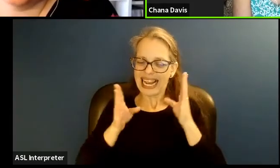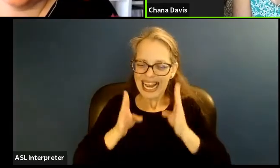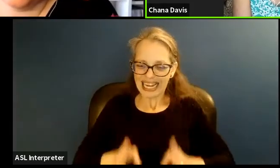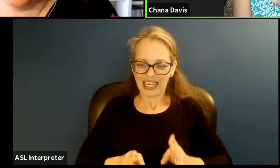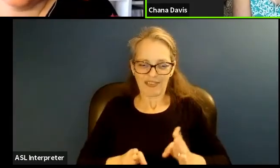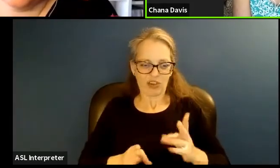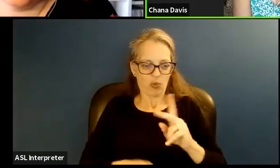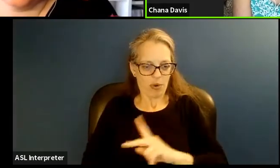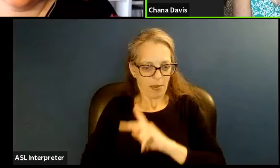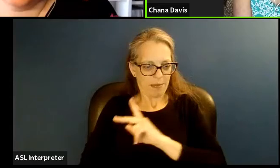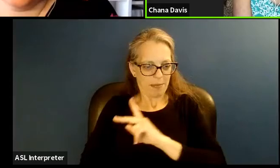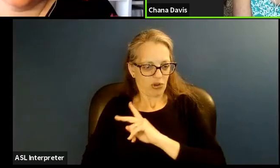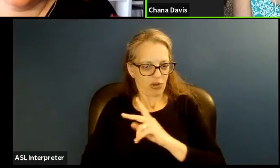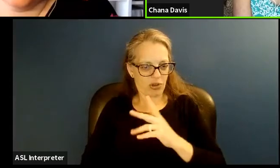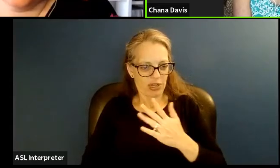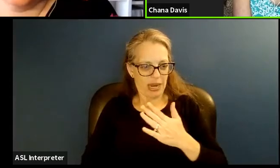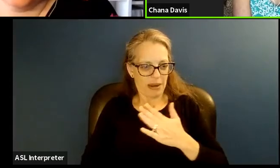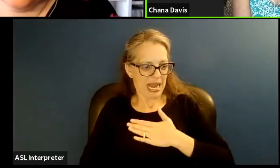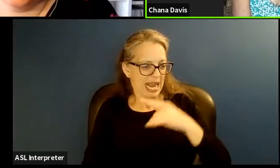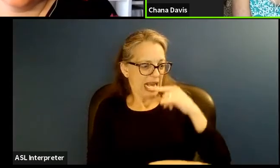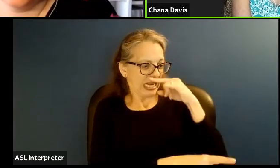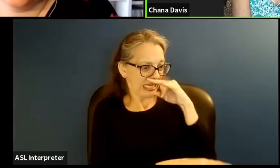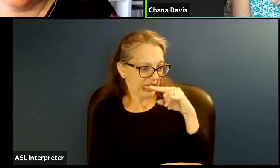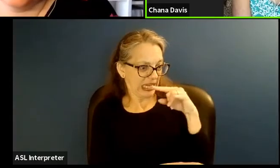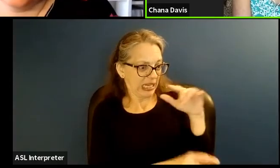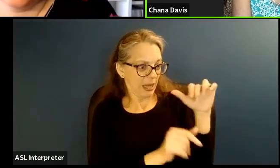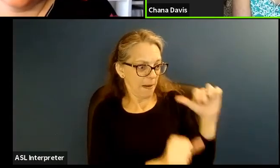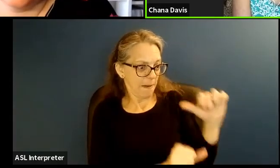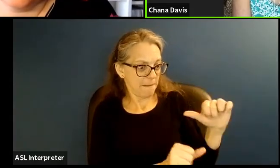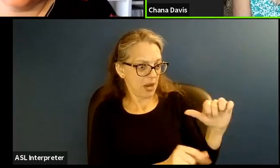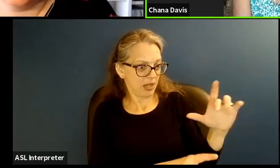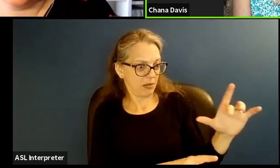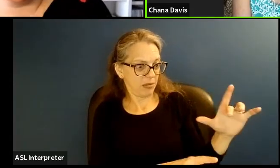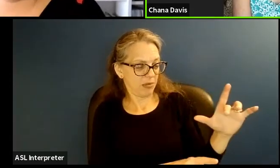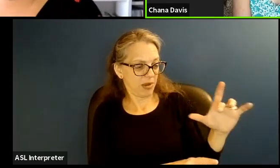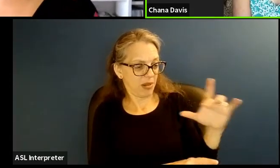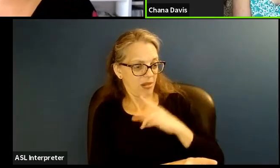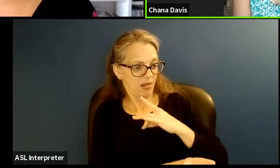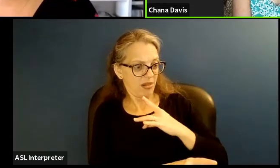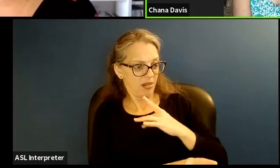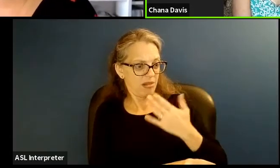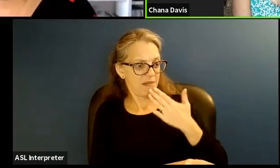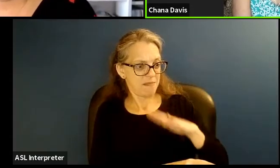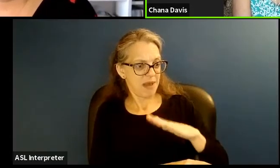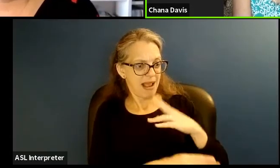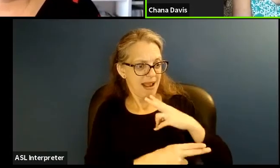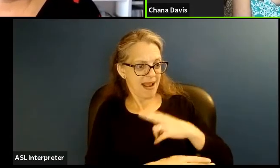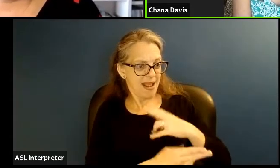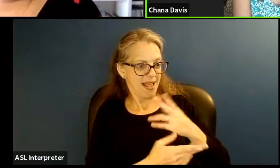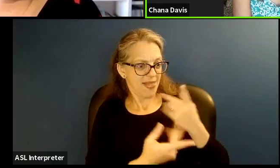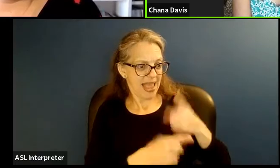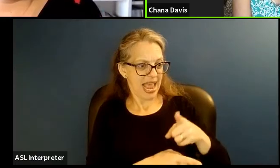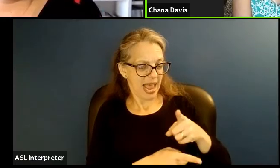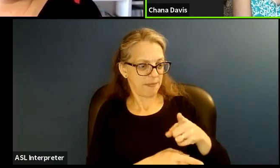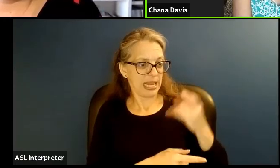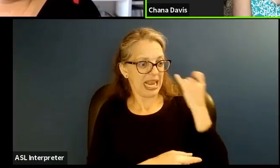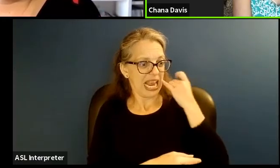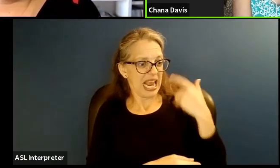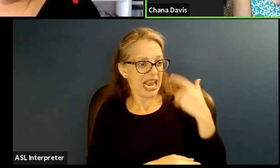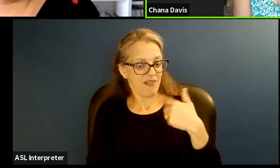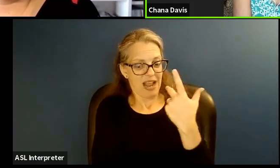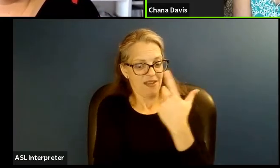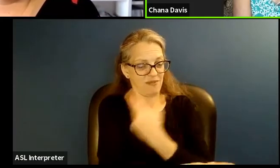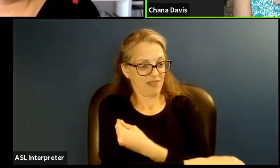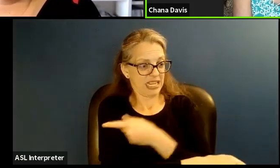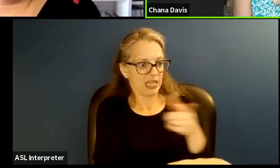my personal kid's likelihood of having bad health things happen to them is lower if I get a